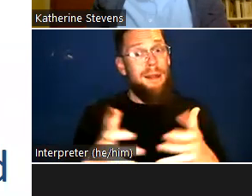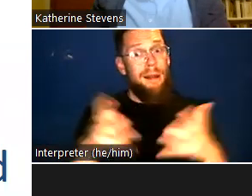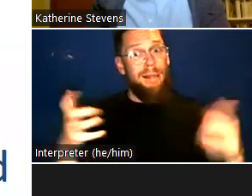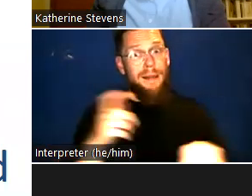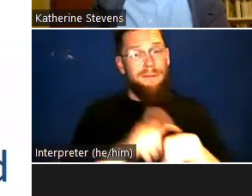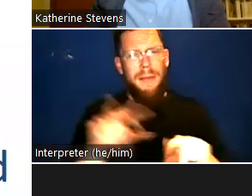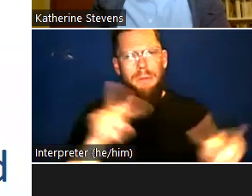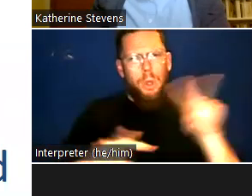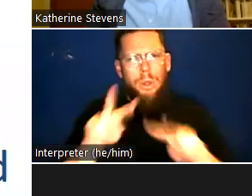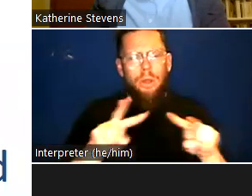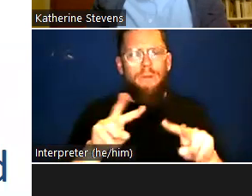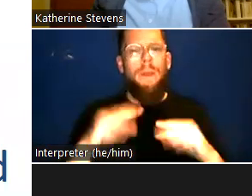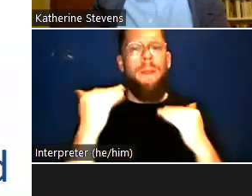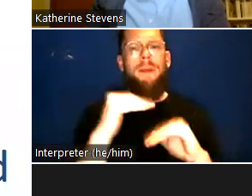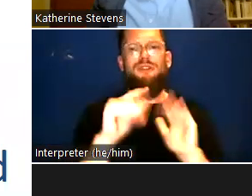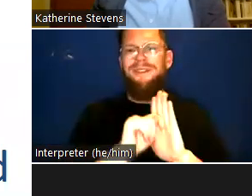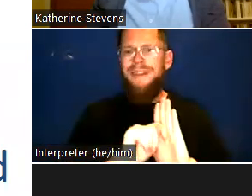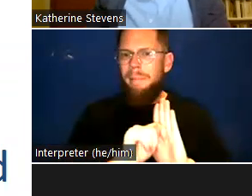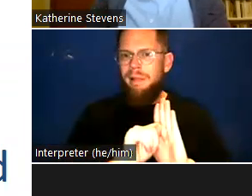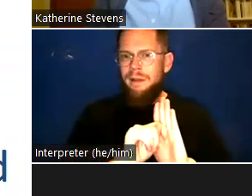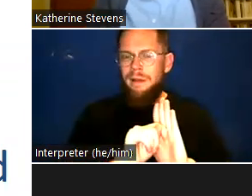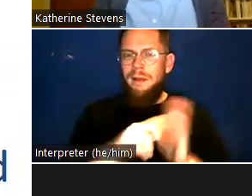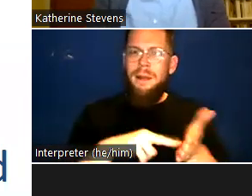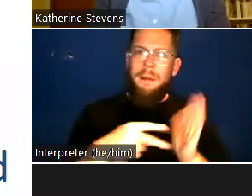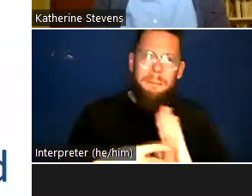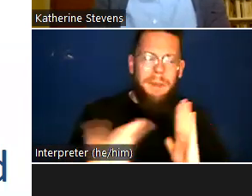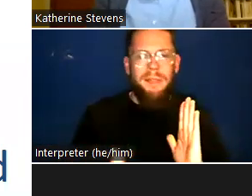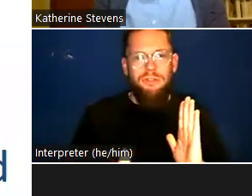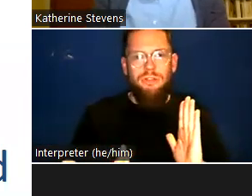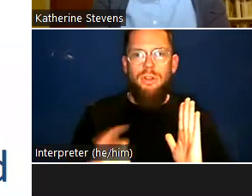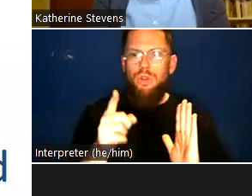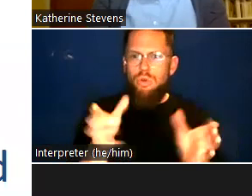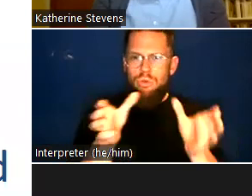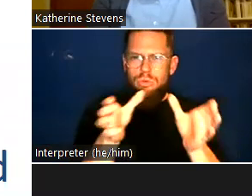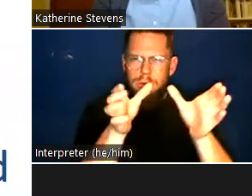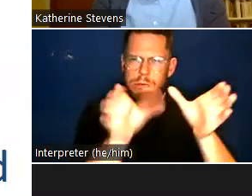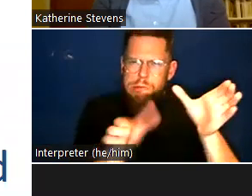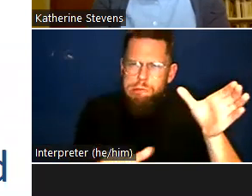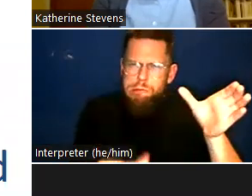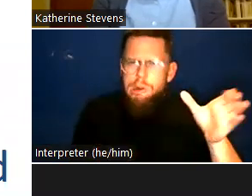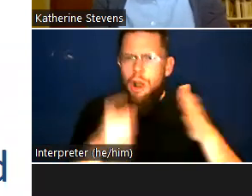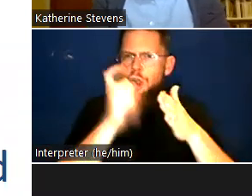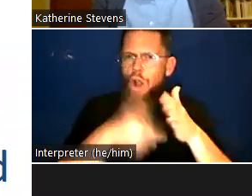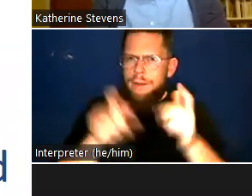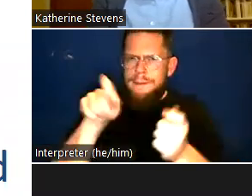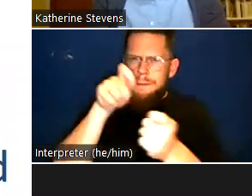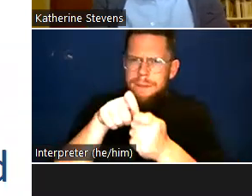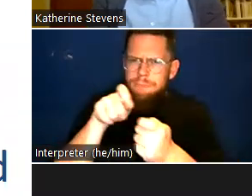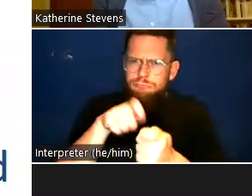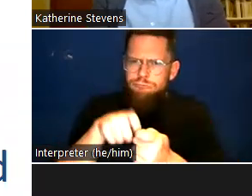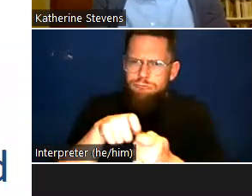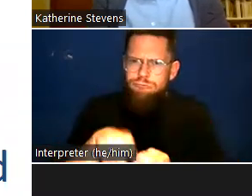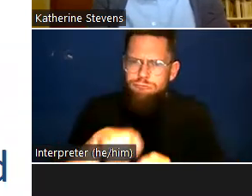today is the budget template. So this is where basically you break out those costs in more detail, and you will